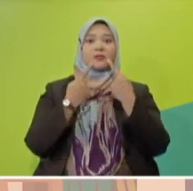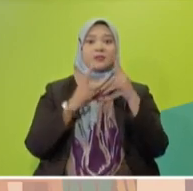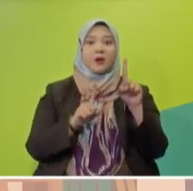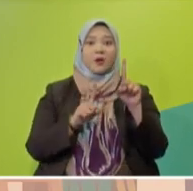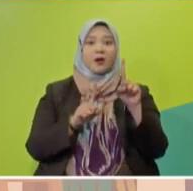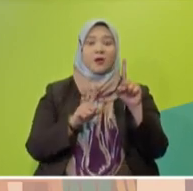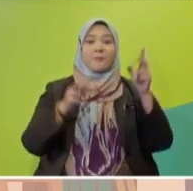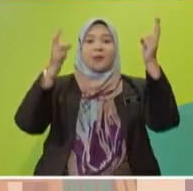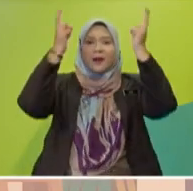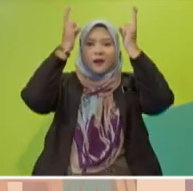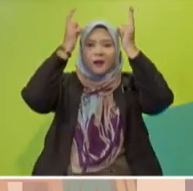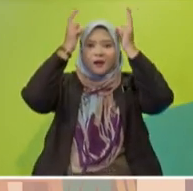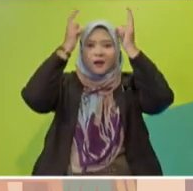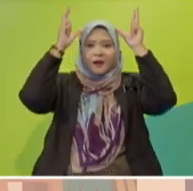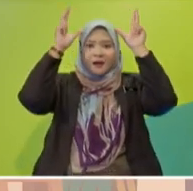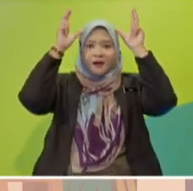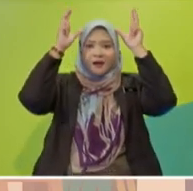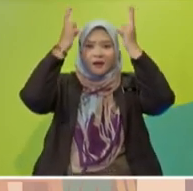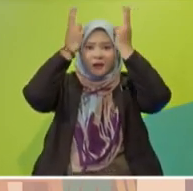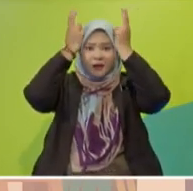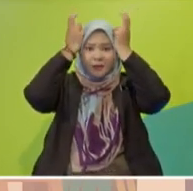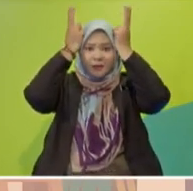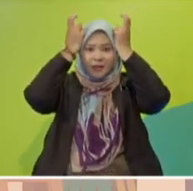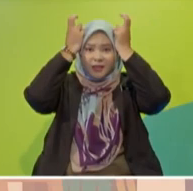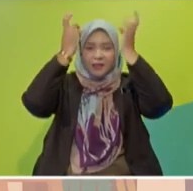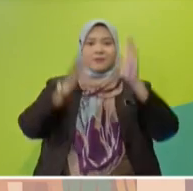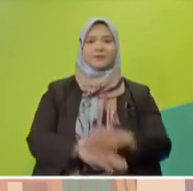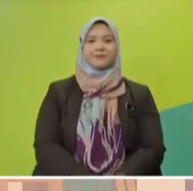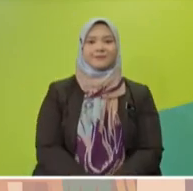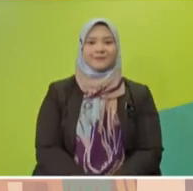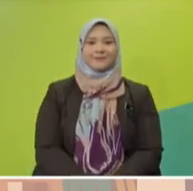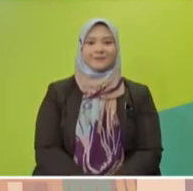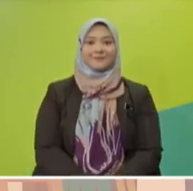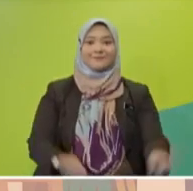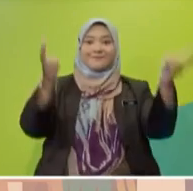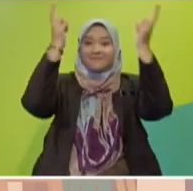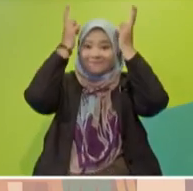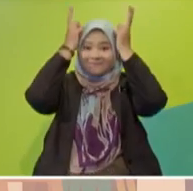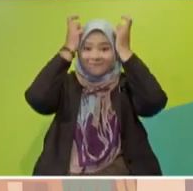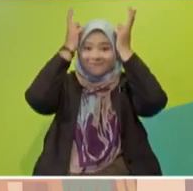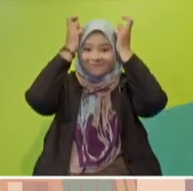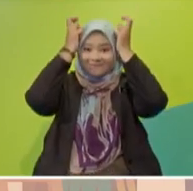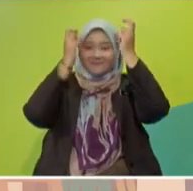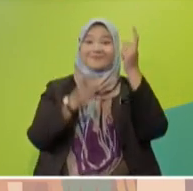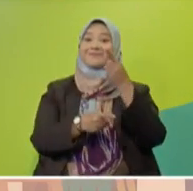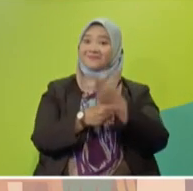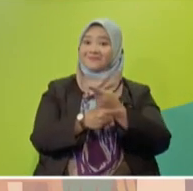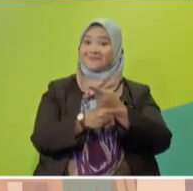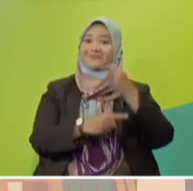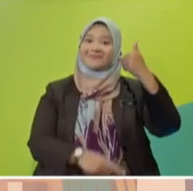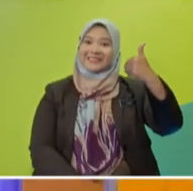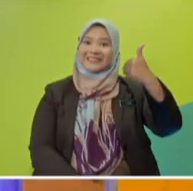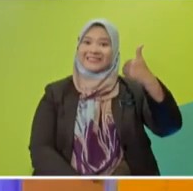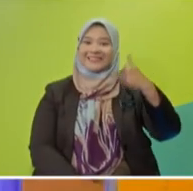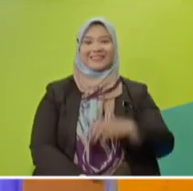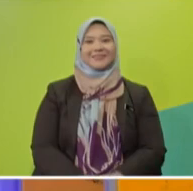Arshan. Who's that? Arshan. Okay, Arshan. A rabbit. A rabbit. Yes, a rabbit. Well done. Well good. Done.